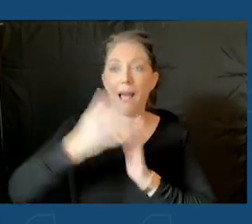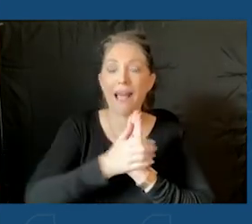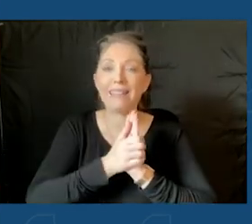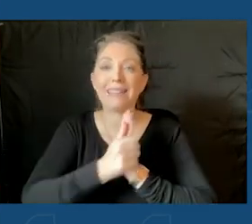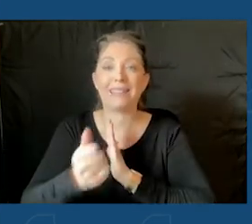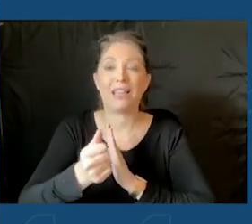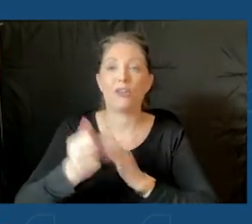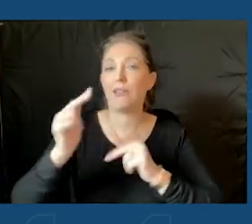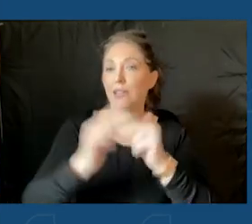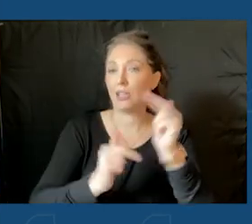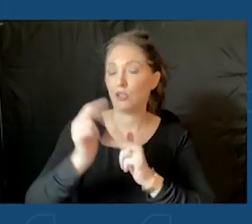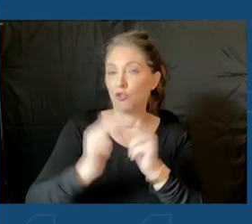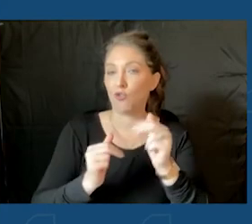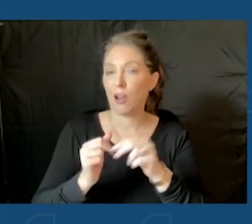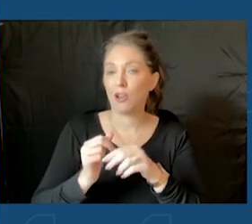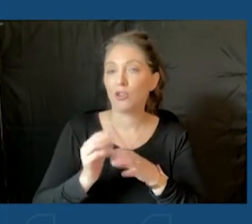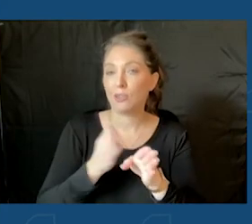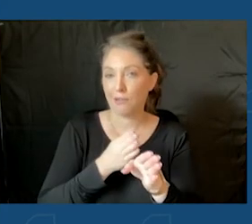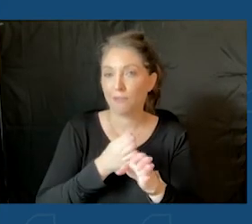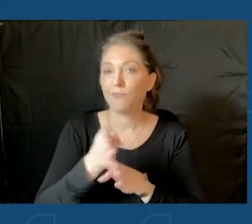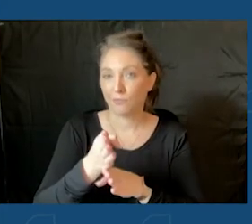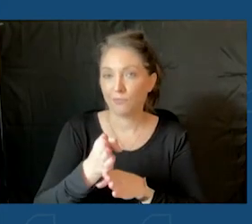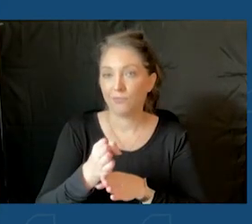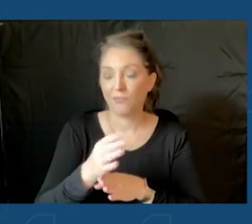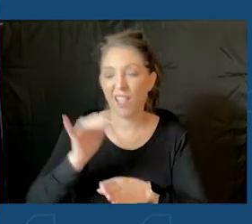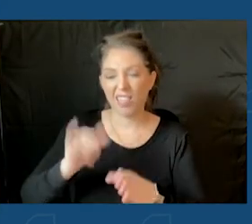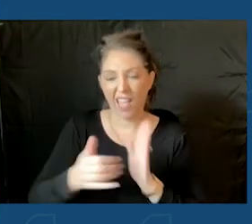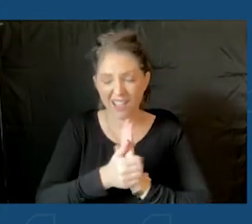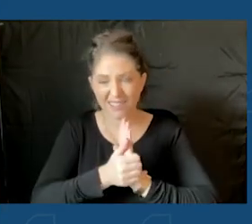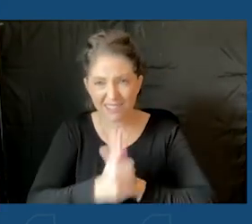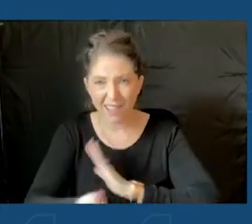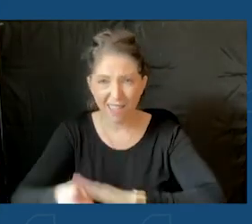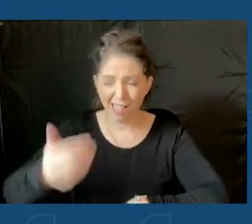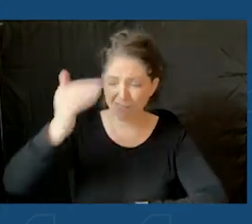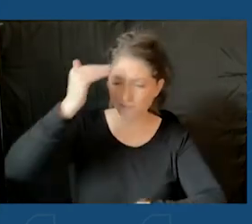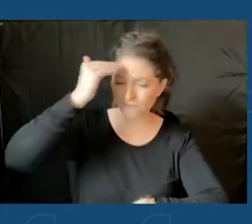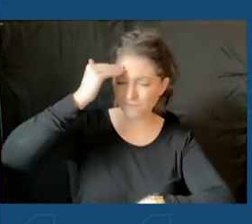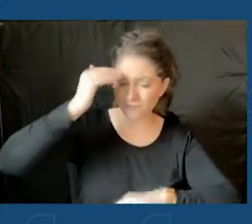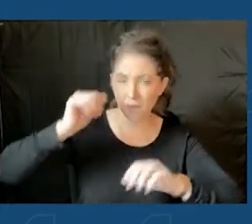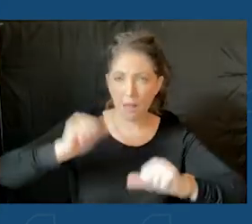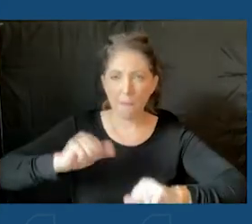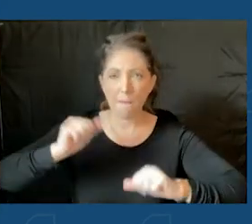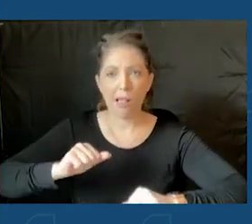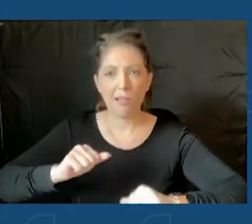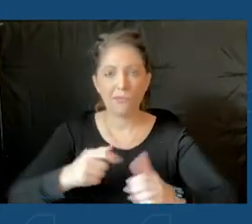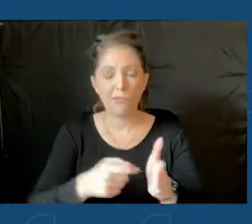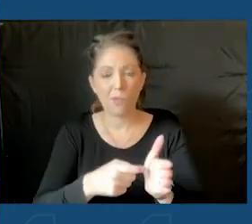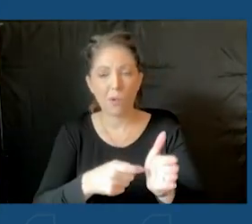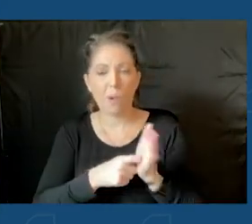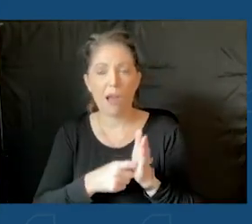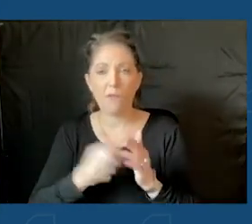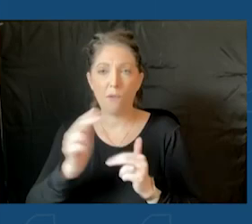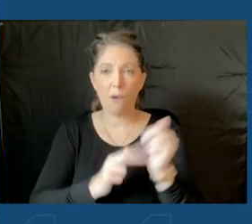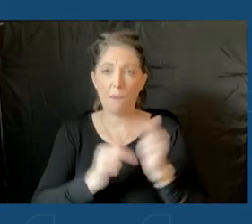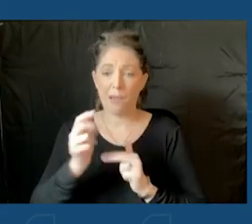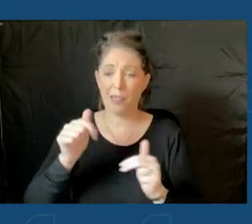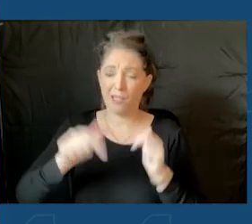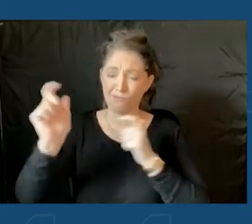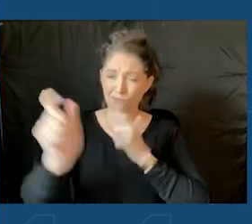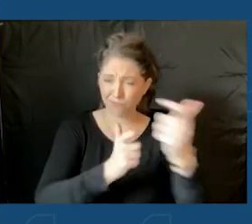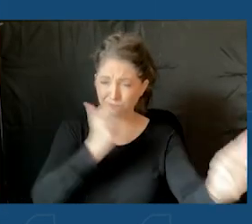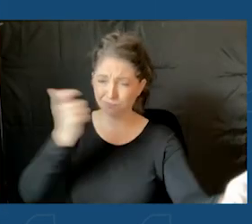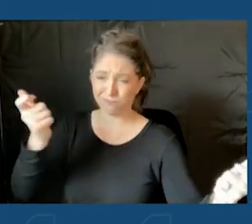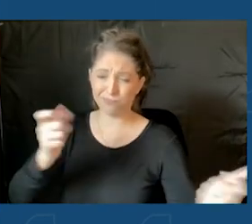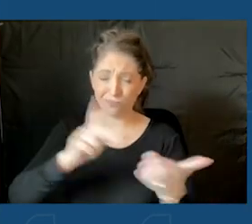skill and knowledge and ability is what is required to build such a mega project as this.